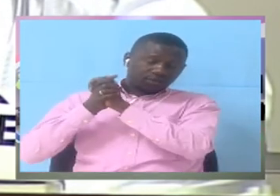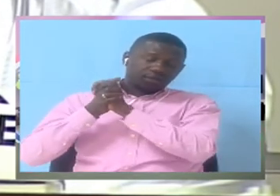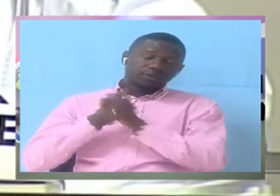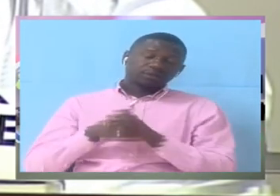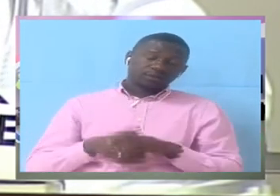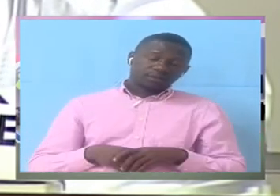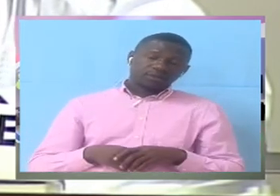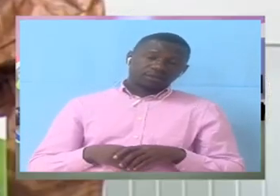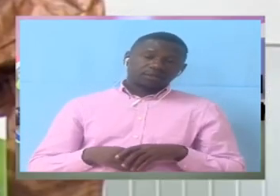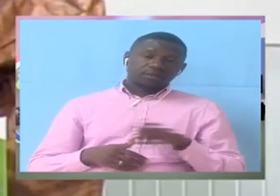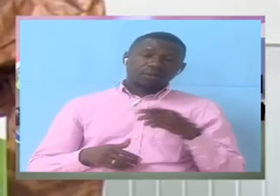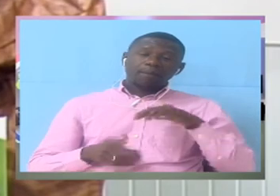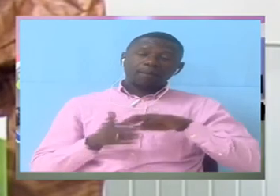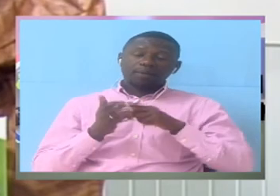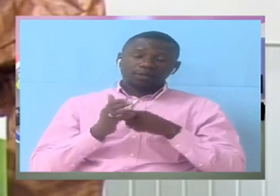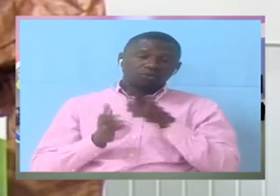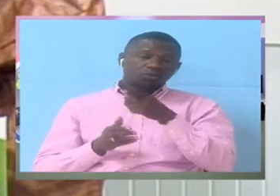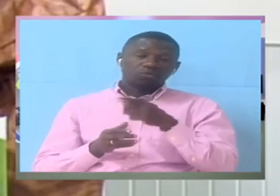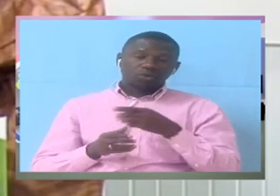in Liberia.